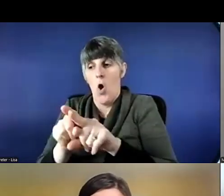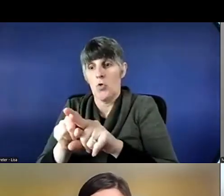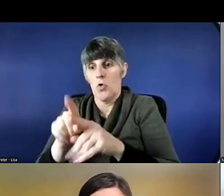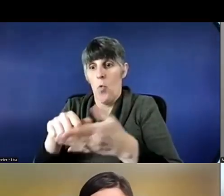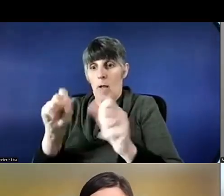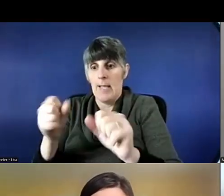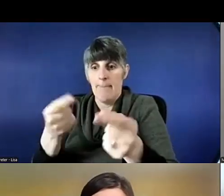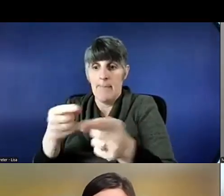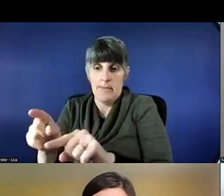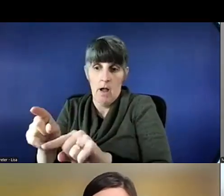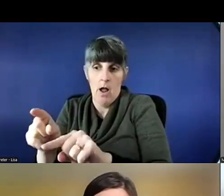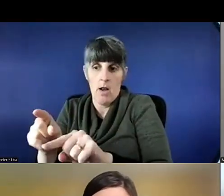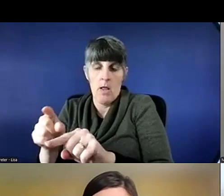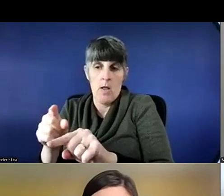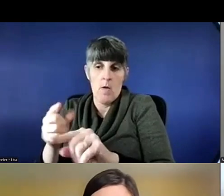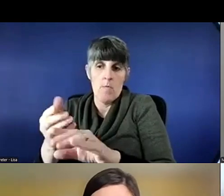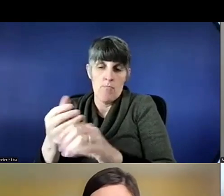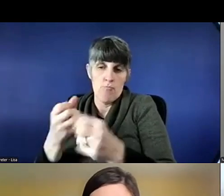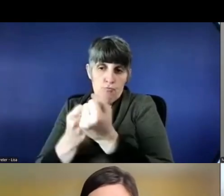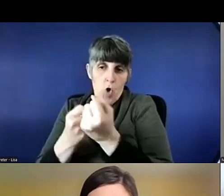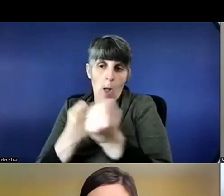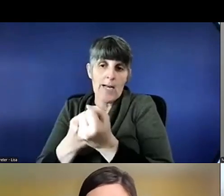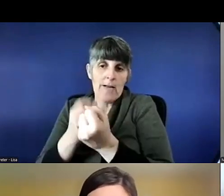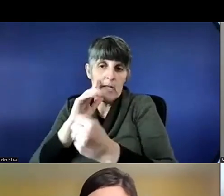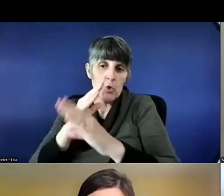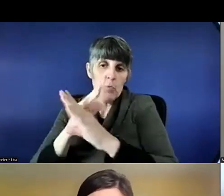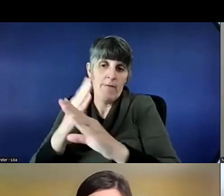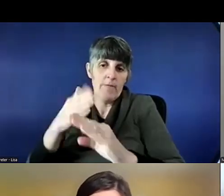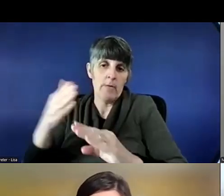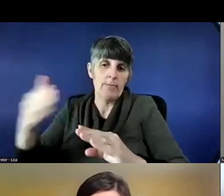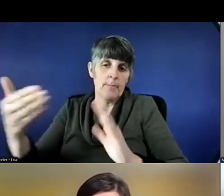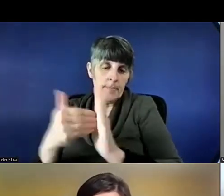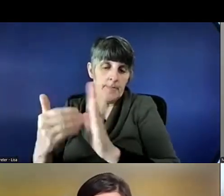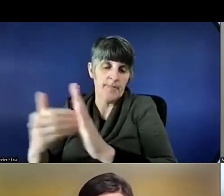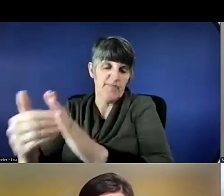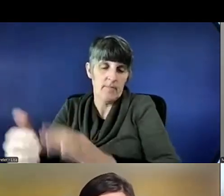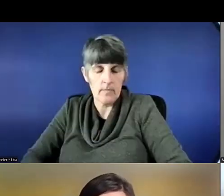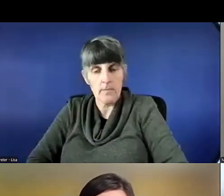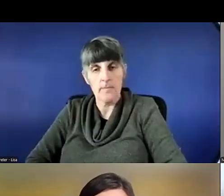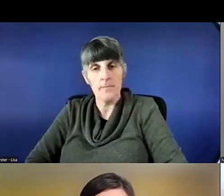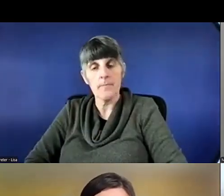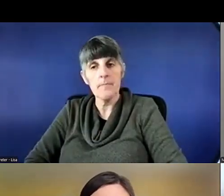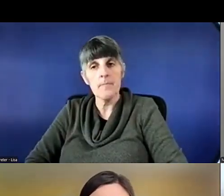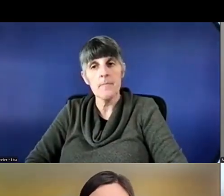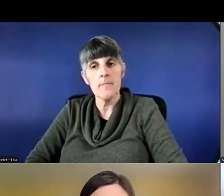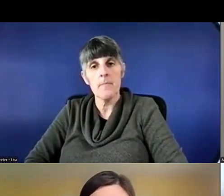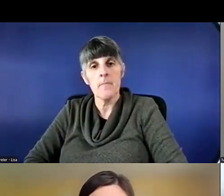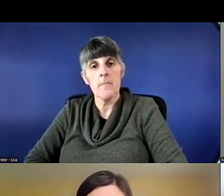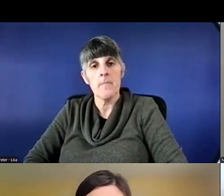be done proactively to prevent the recurrence of that kind of behavior.